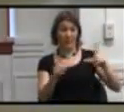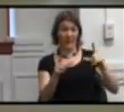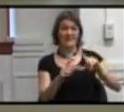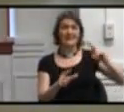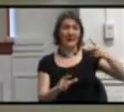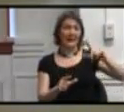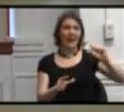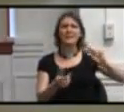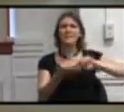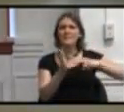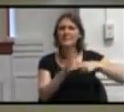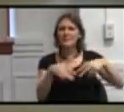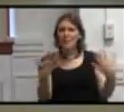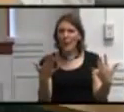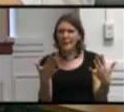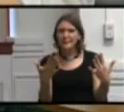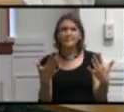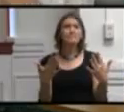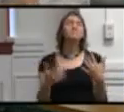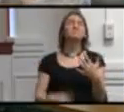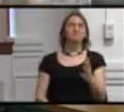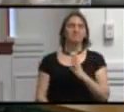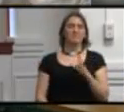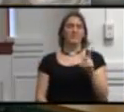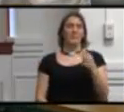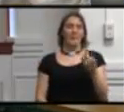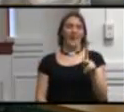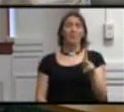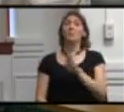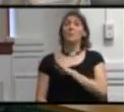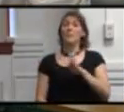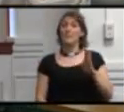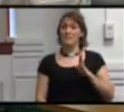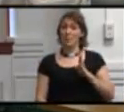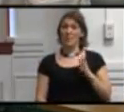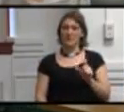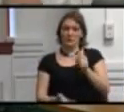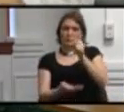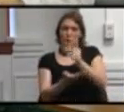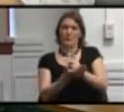and what reviews have been done at the town? Yes, sir. The board is asked to